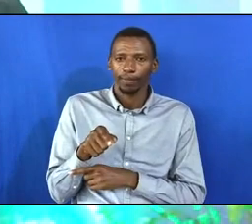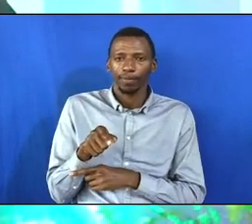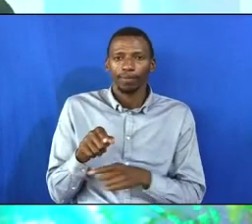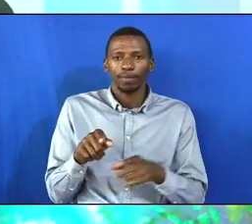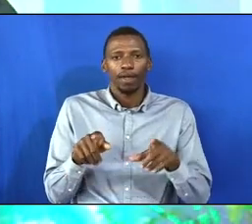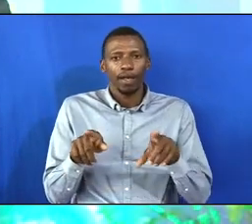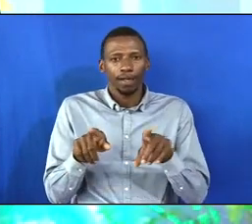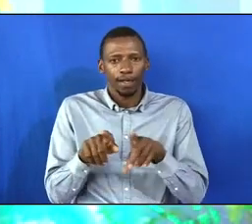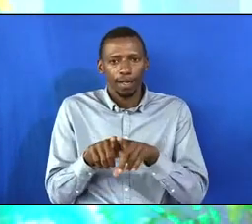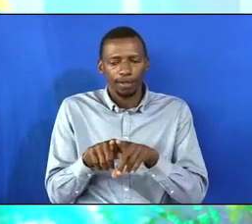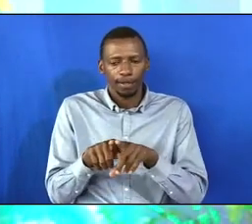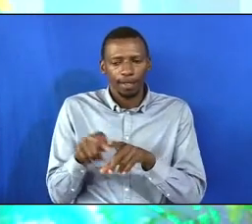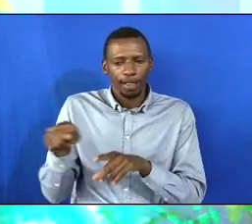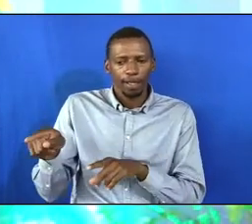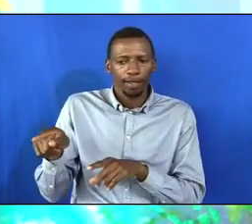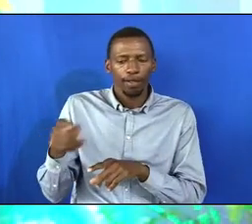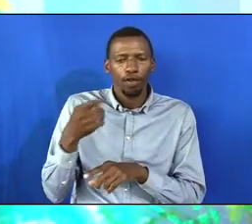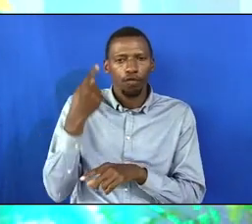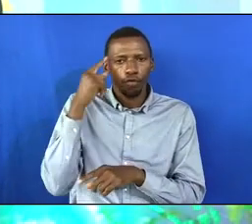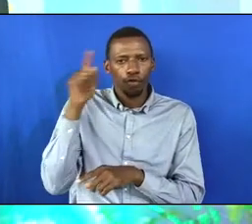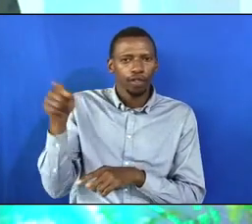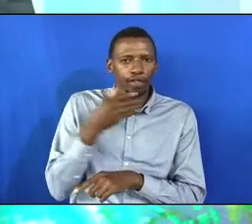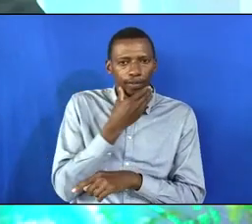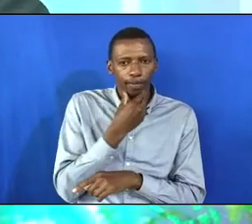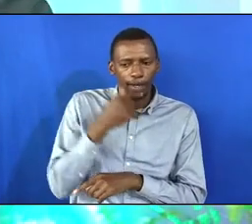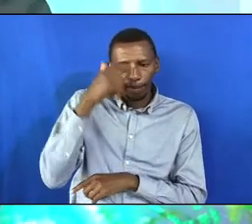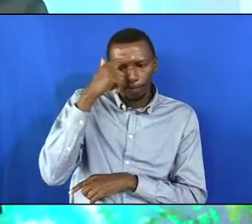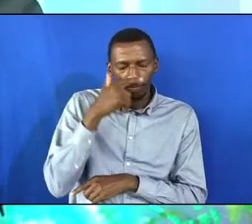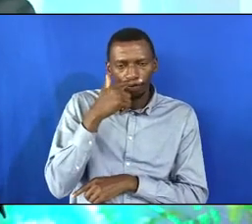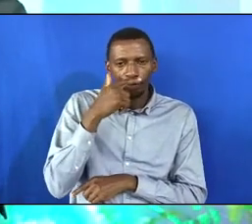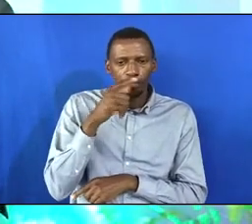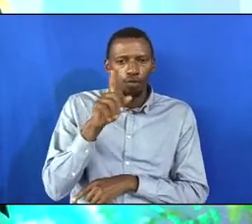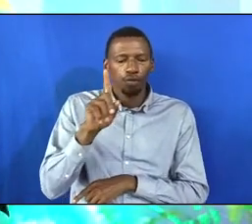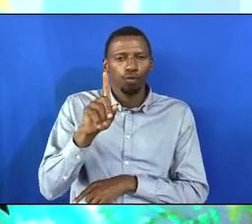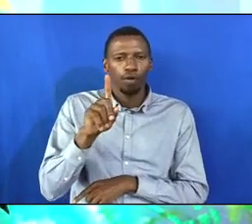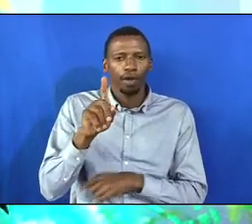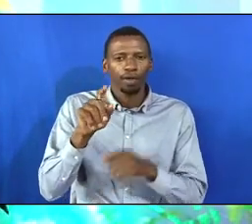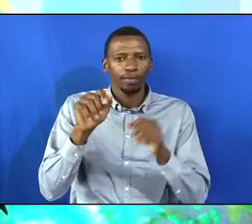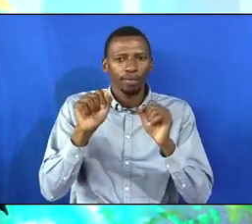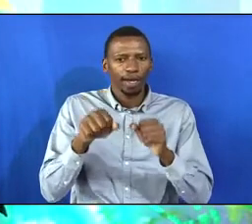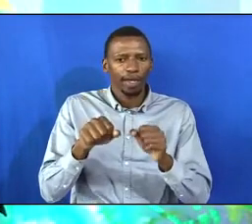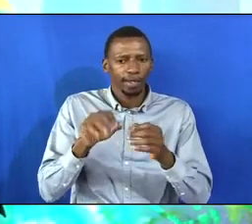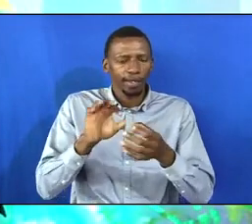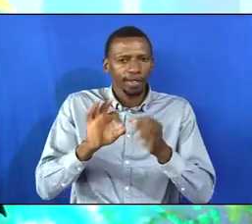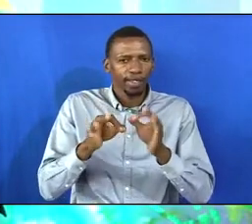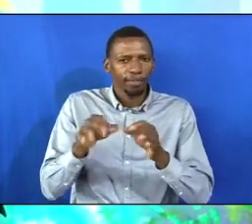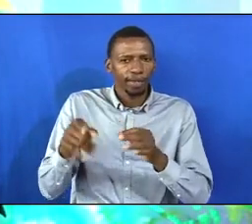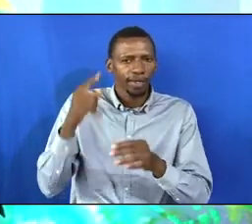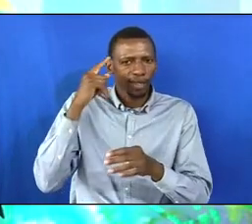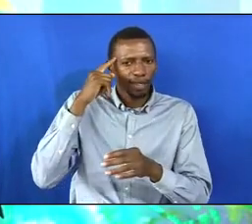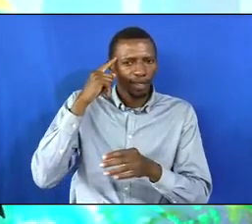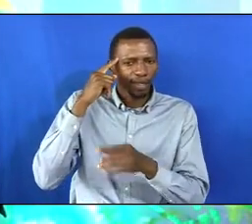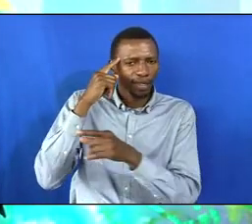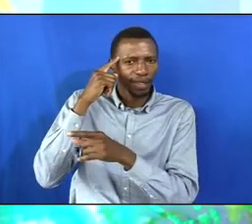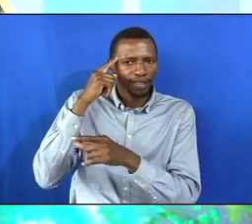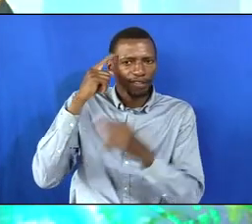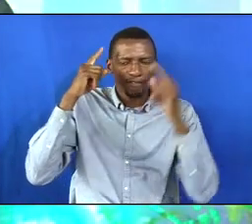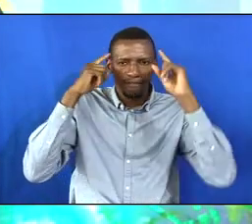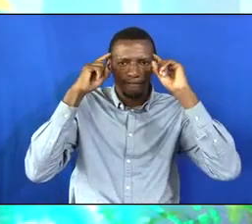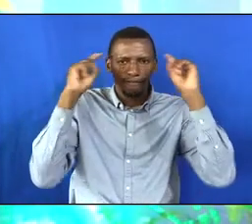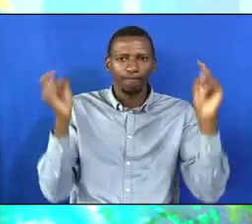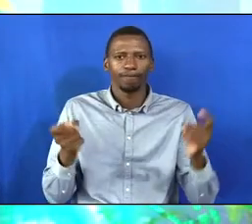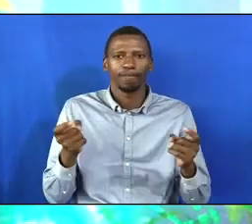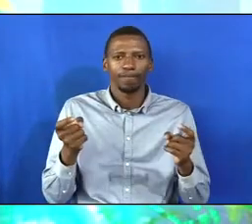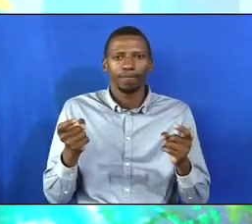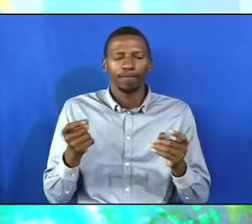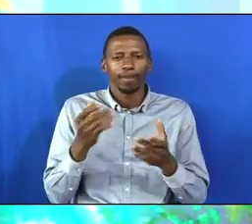like the persistence of this man, one can interpret it for stubbornness. Somehow, in seeking